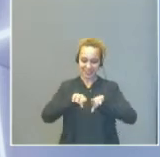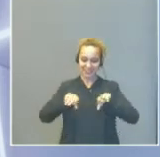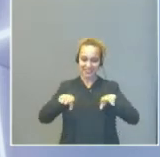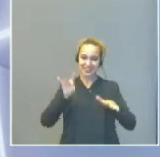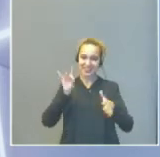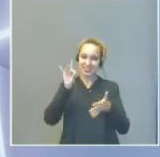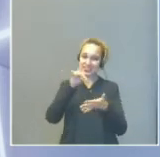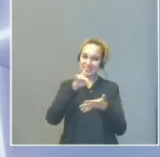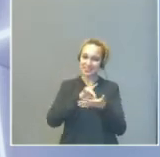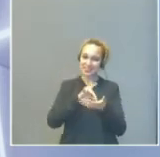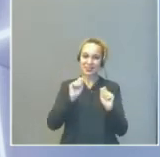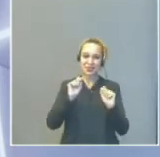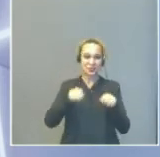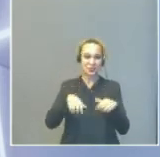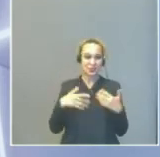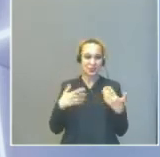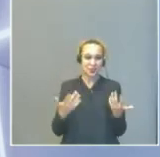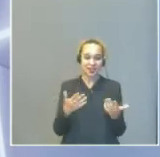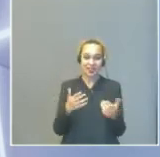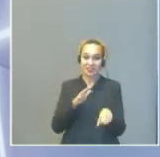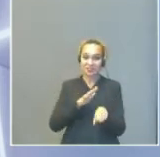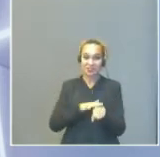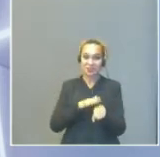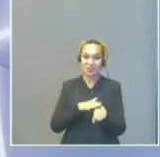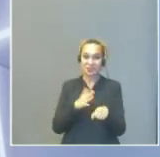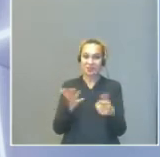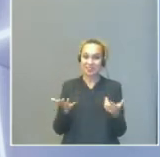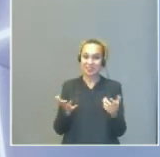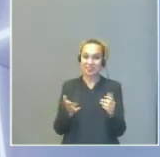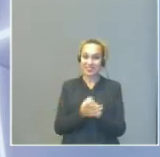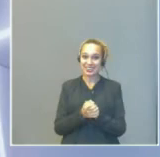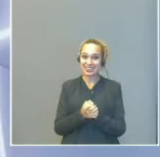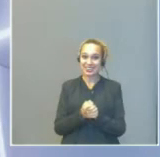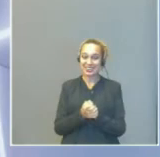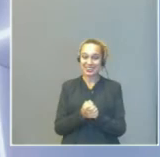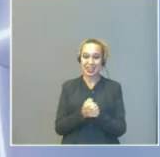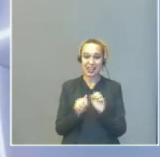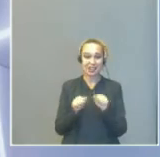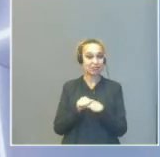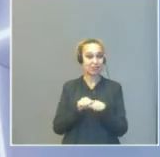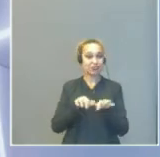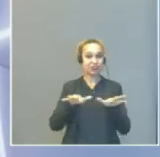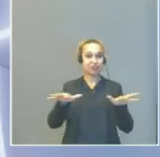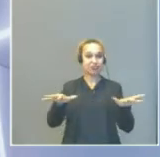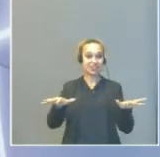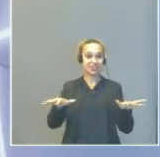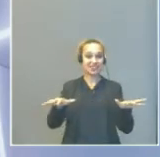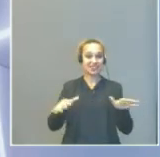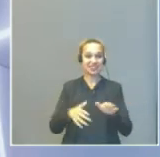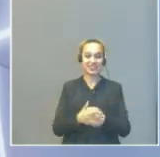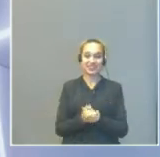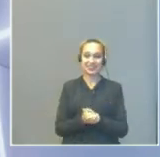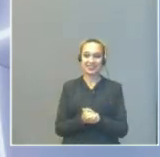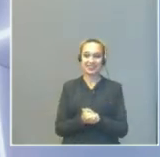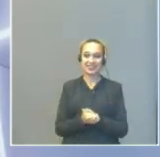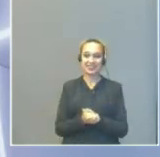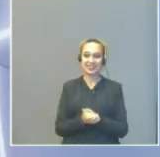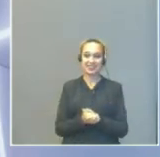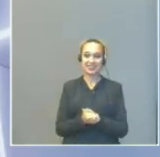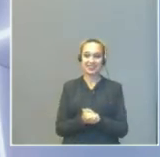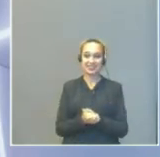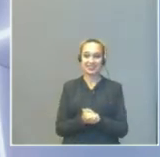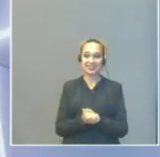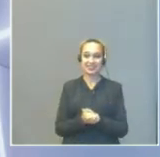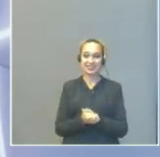of the same, a proliferation of the same, or reiteration of the same. What I would invite us to